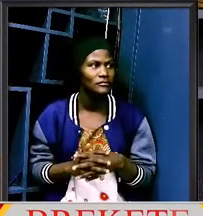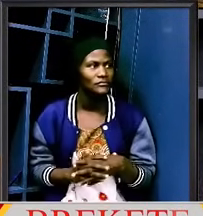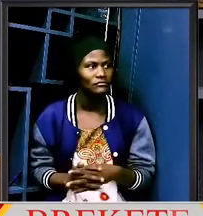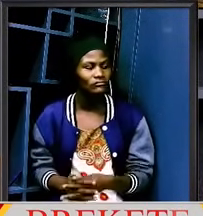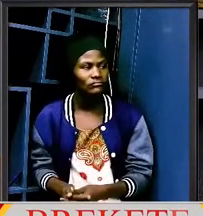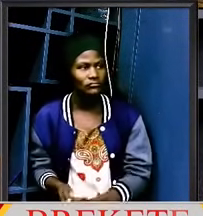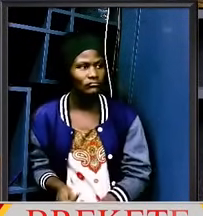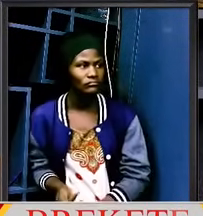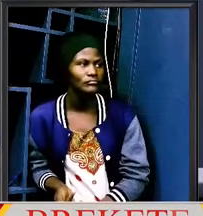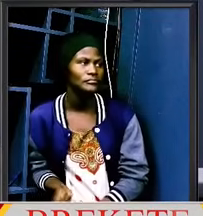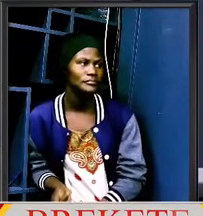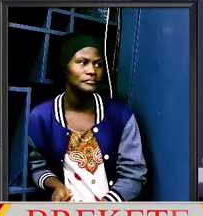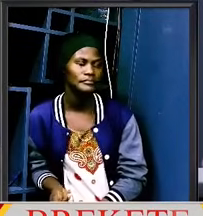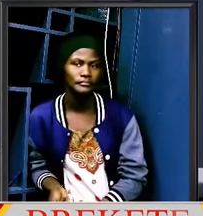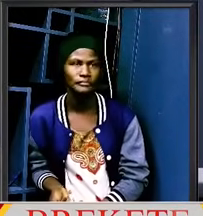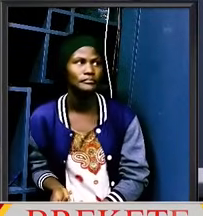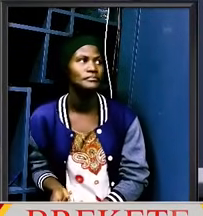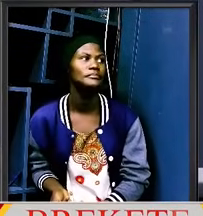one.